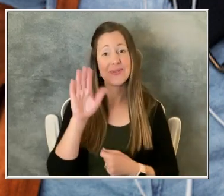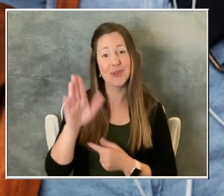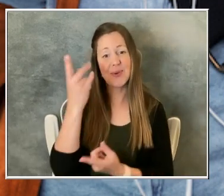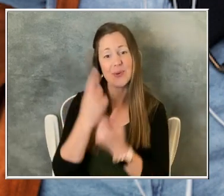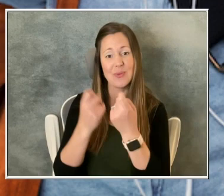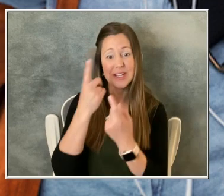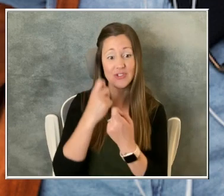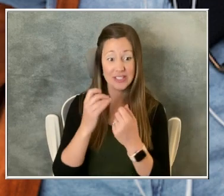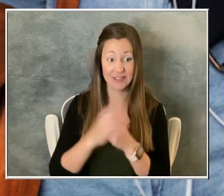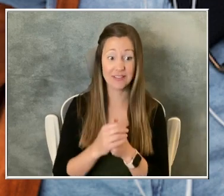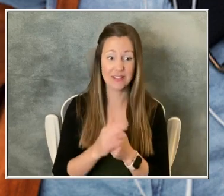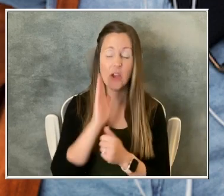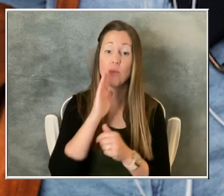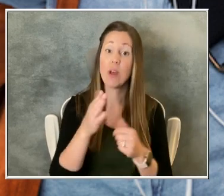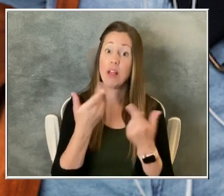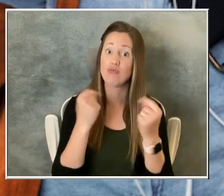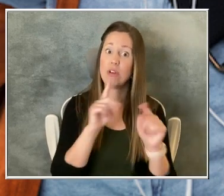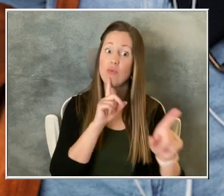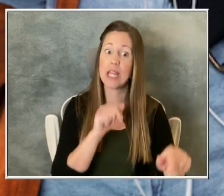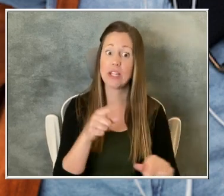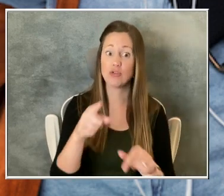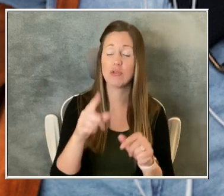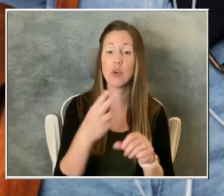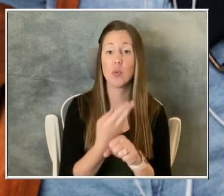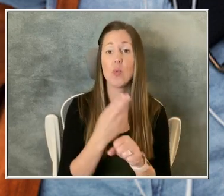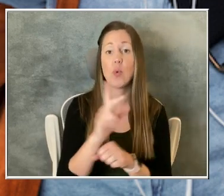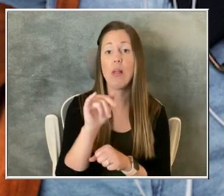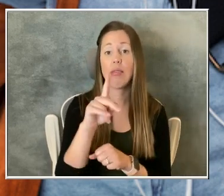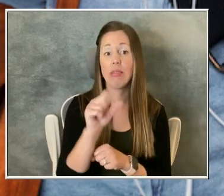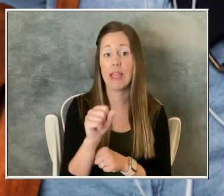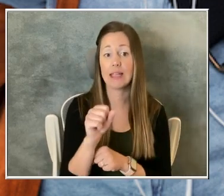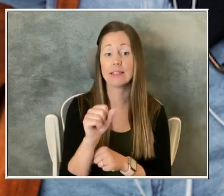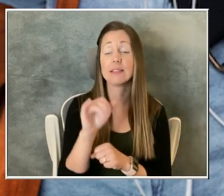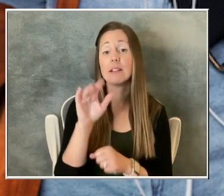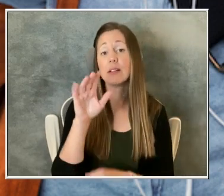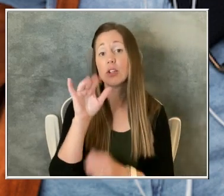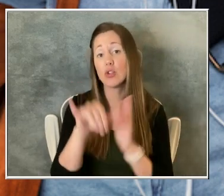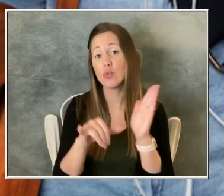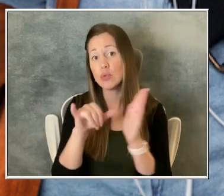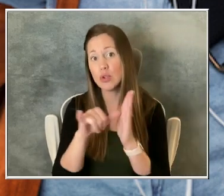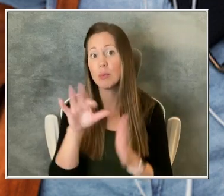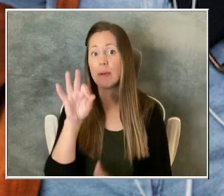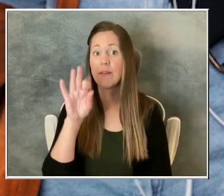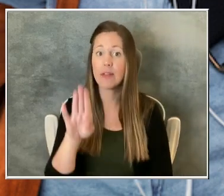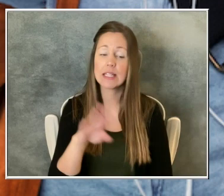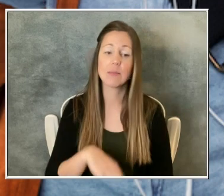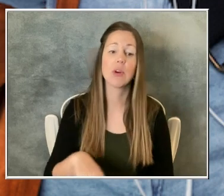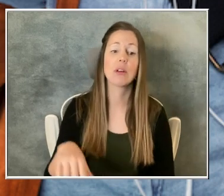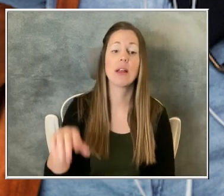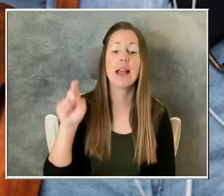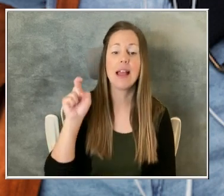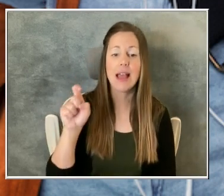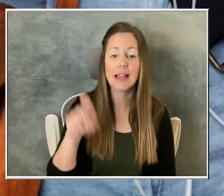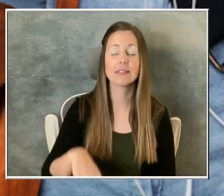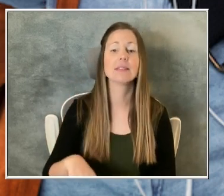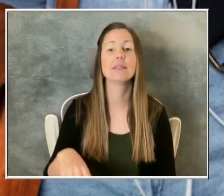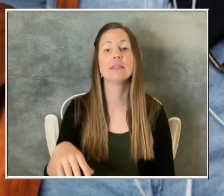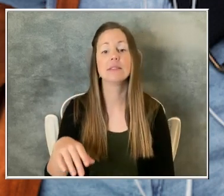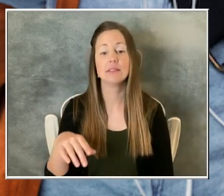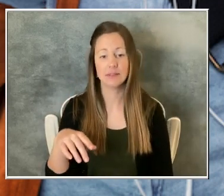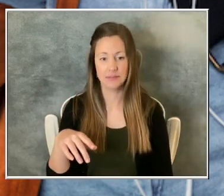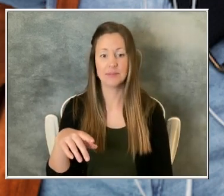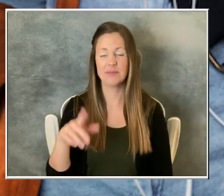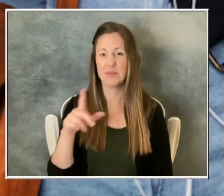going to try and answer them, so send them to using the links on your screen from YouTube, Facebook, the social media program formerly known as Twitter, now